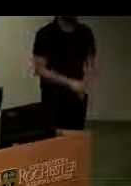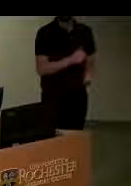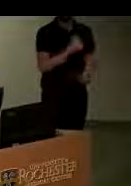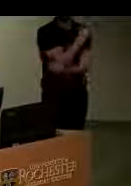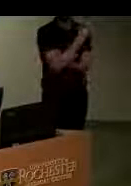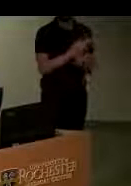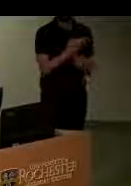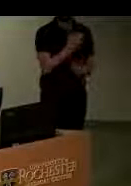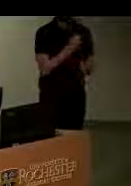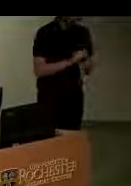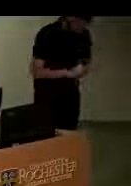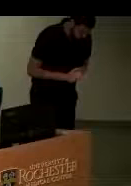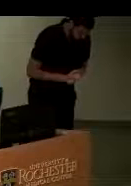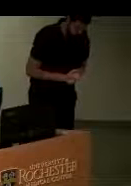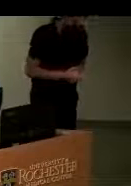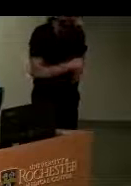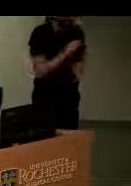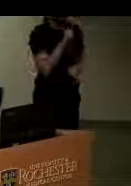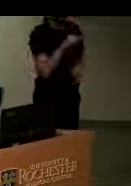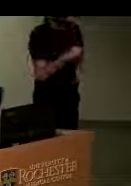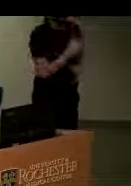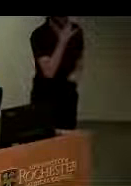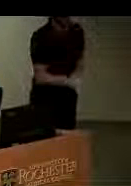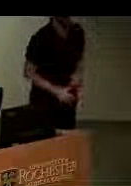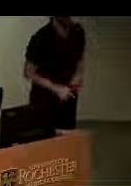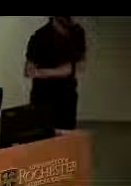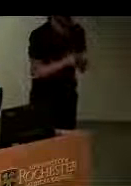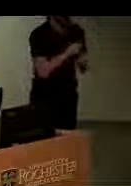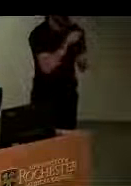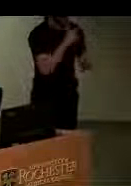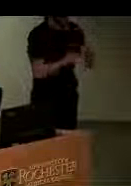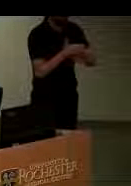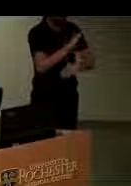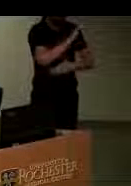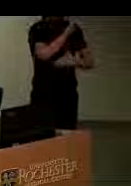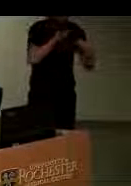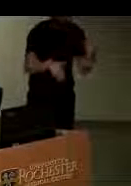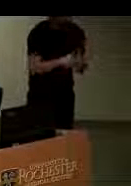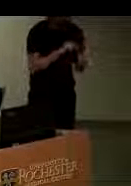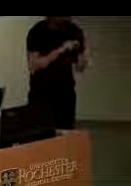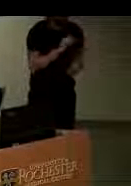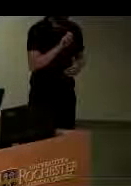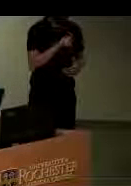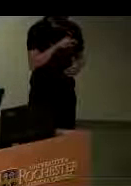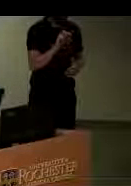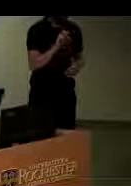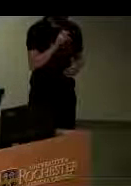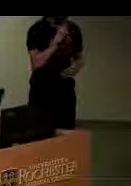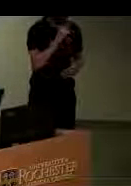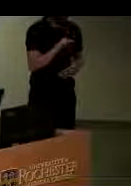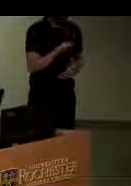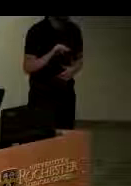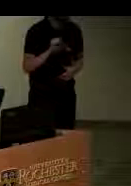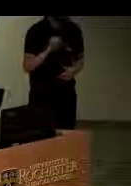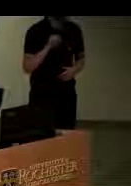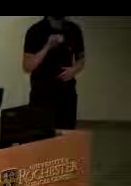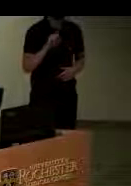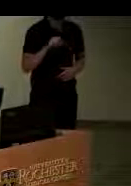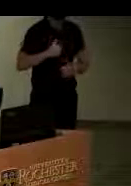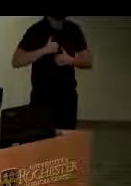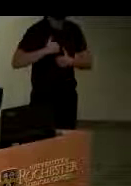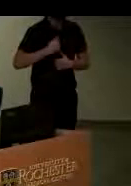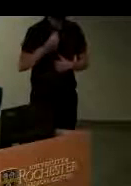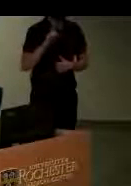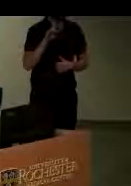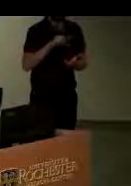and he says to me, you are in such luck, you are going to run the entire nephrology unit. This was at Fitzsimmons Army Hospital, an